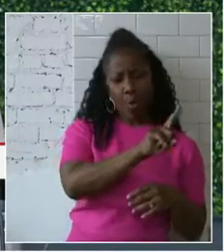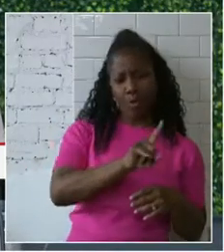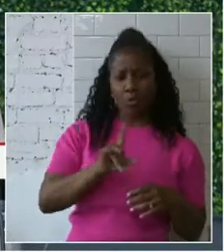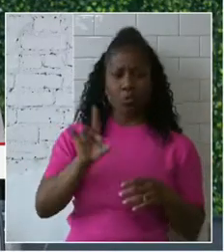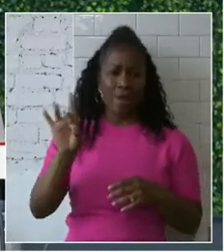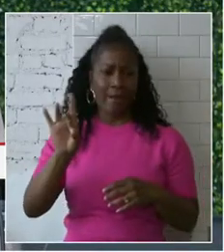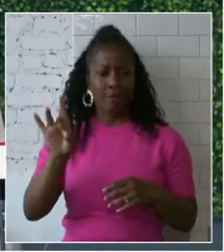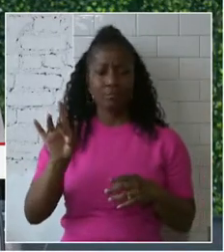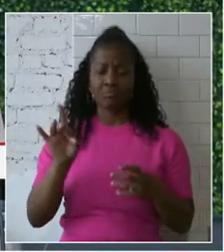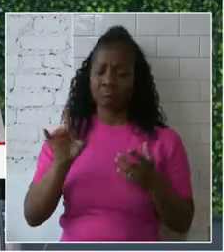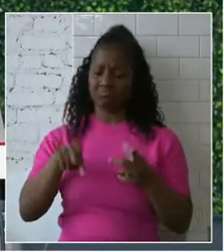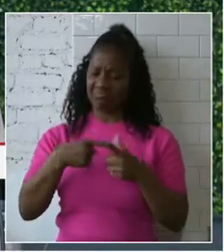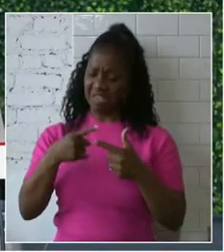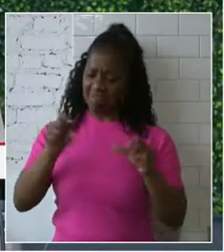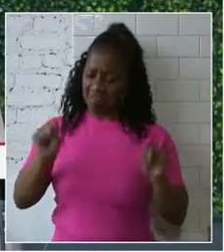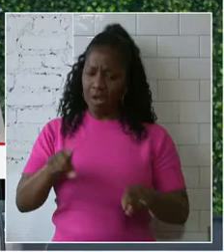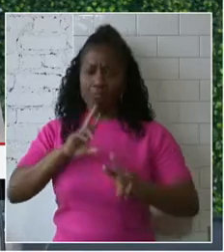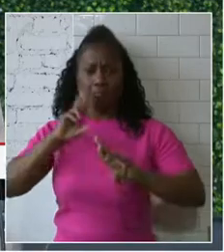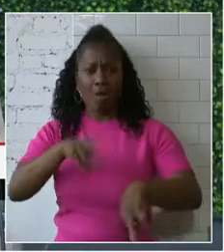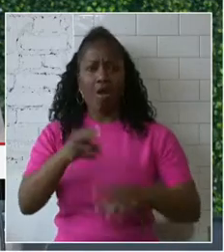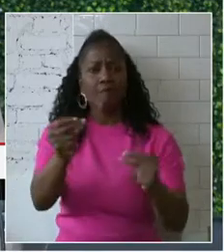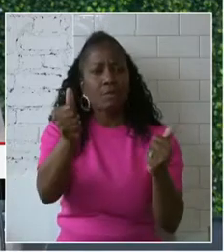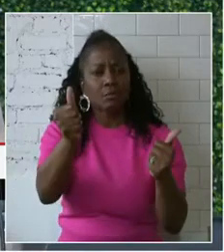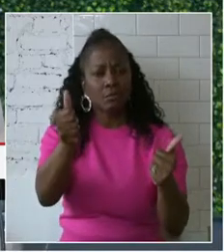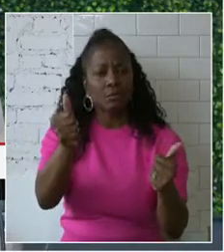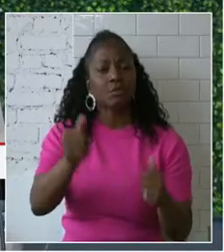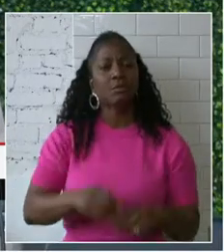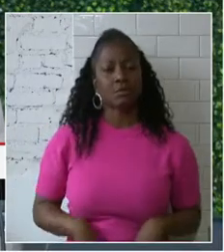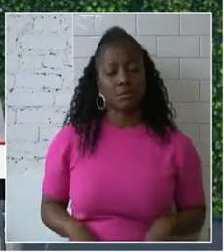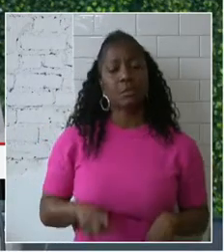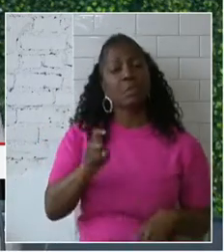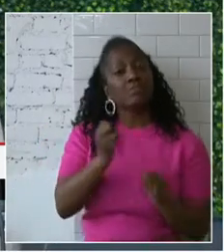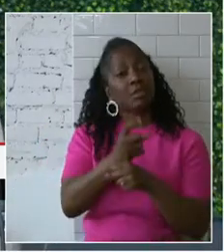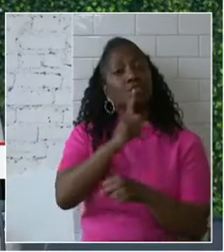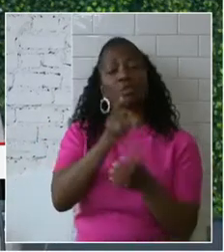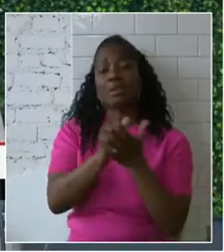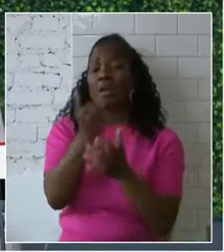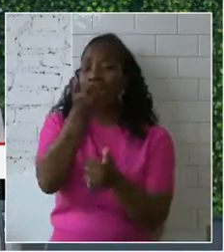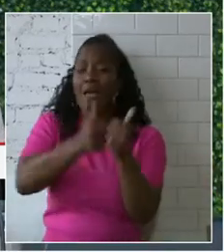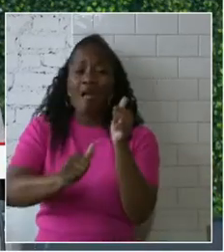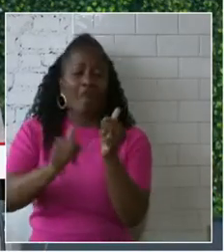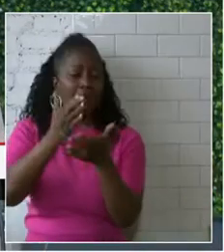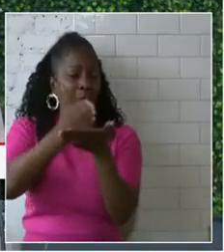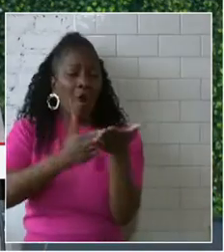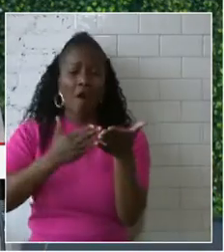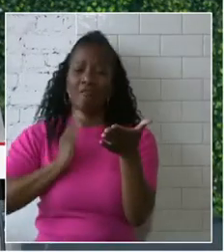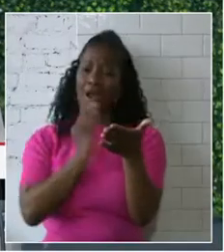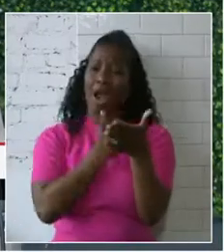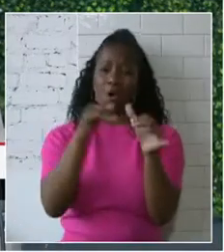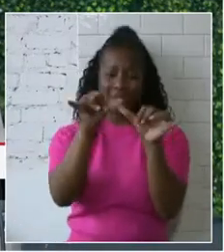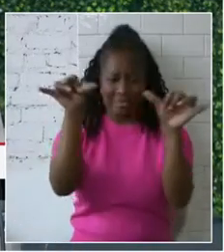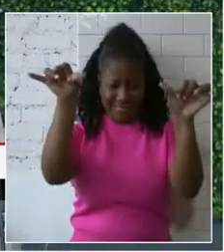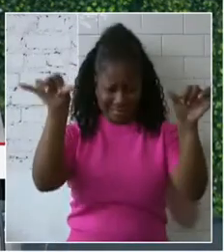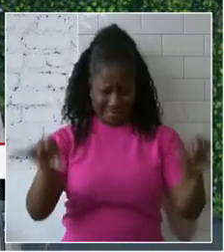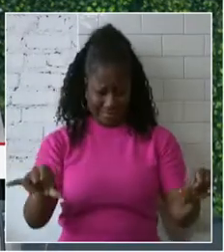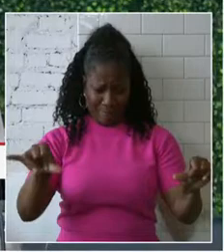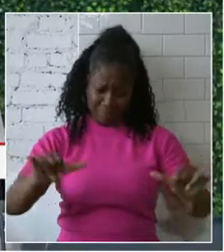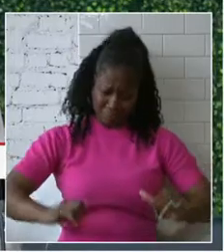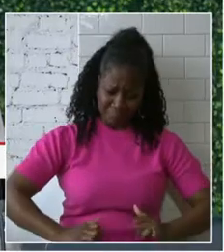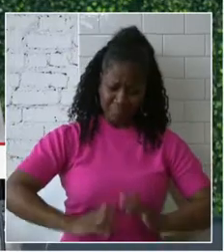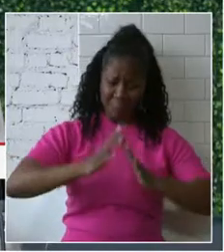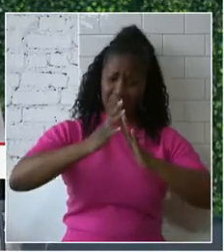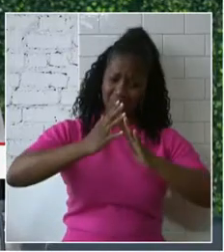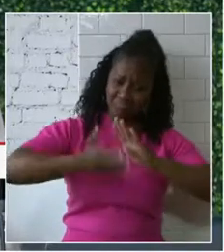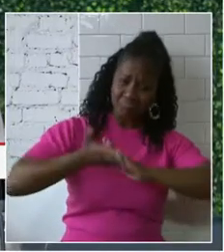quickly. We need to make sure every part of our ecosystem is up and running in person full